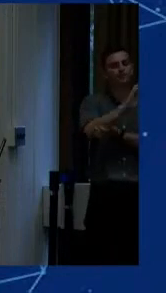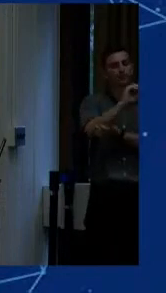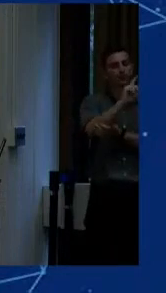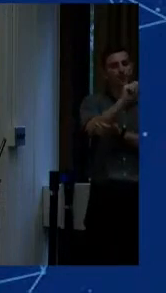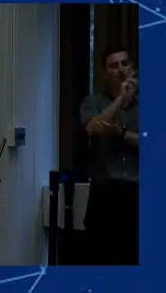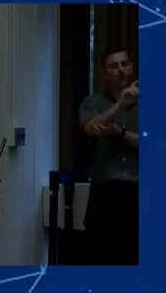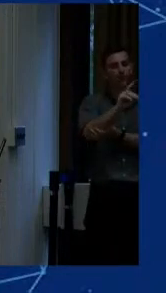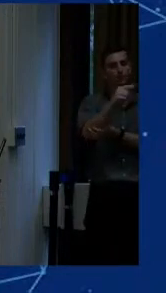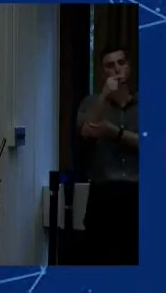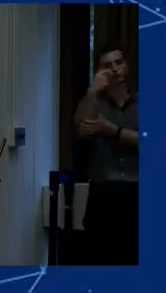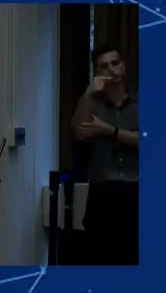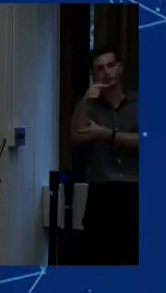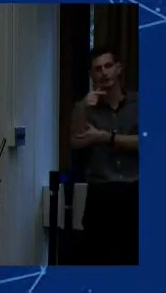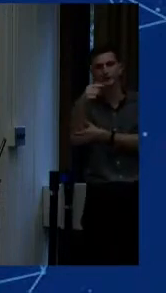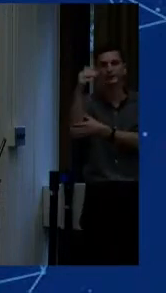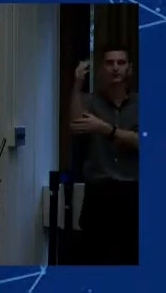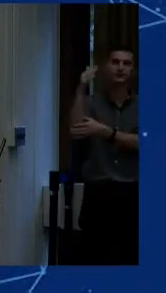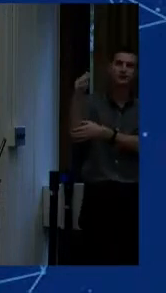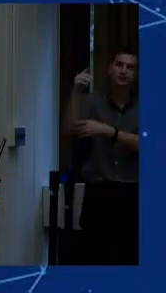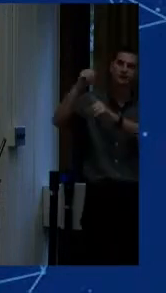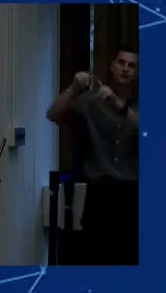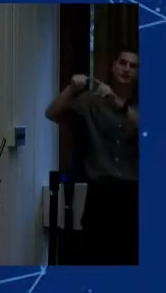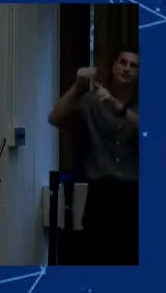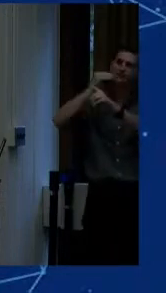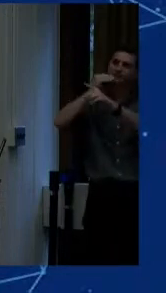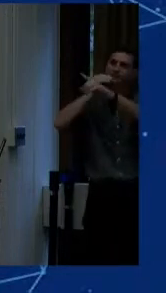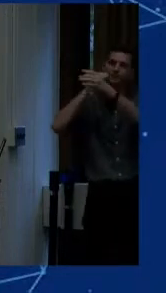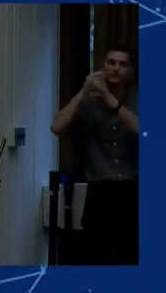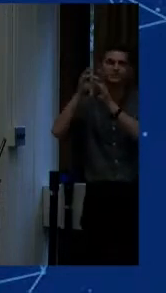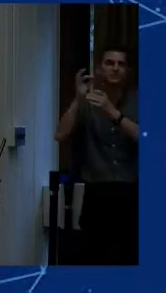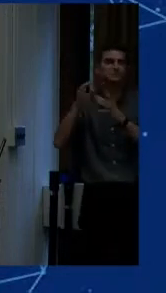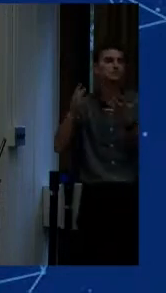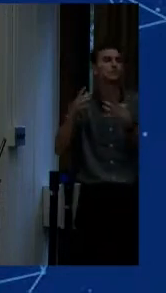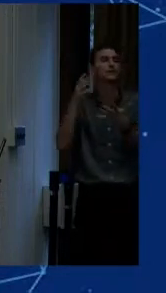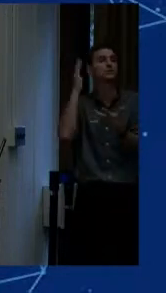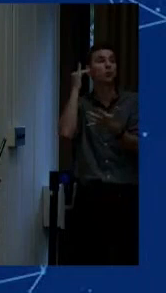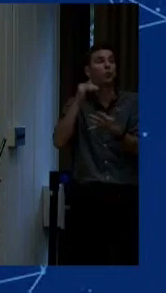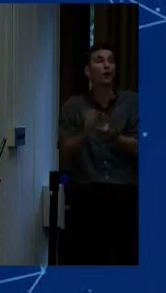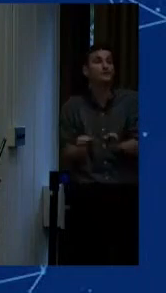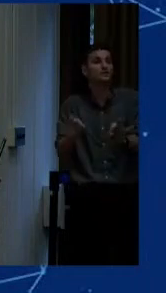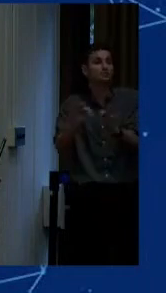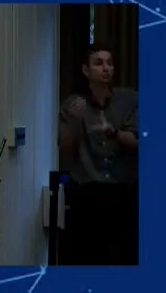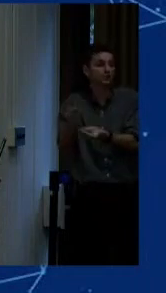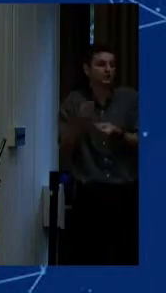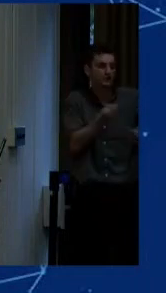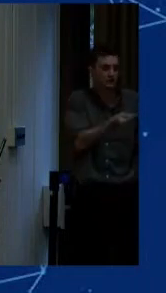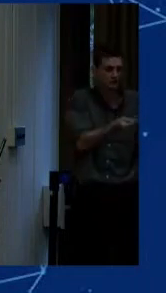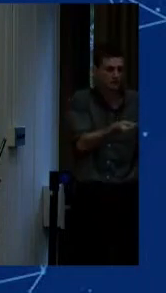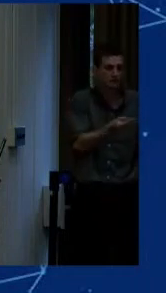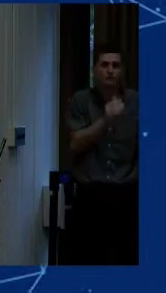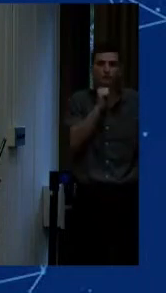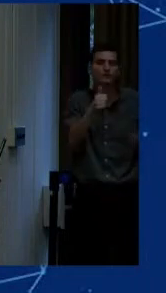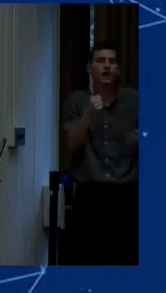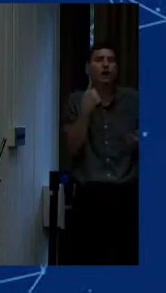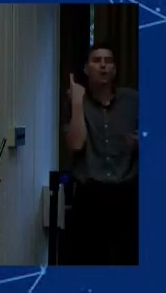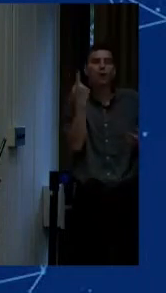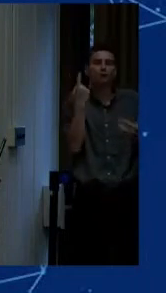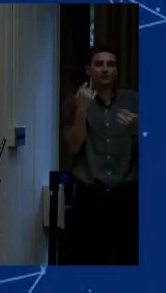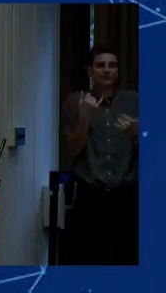And I get all of this information. So now I have a deeper understanding, not just of what I should